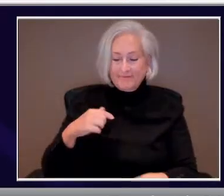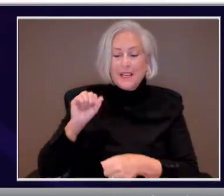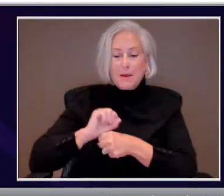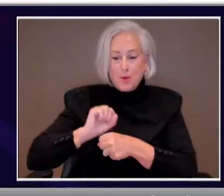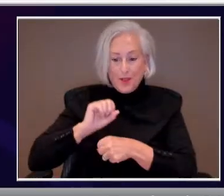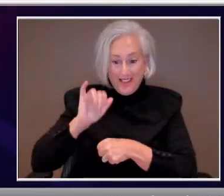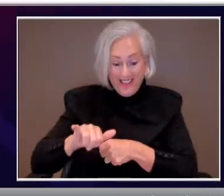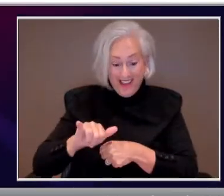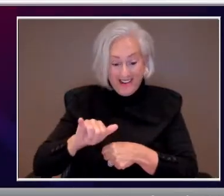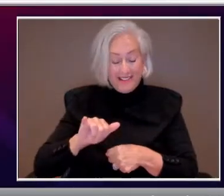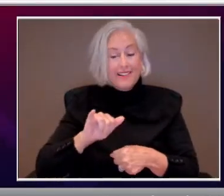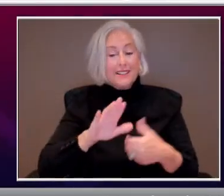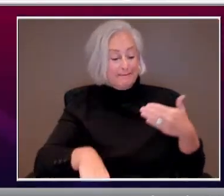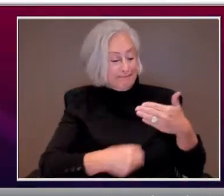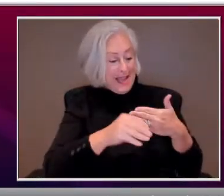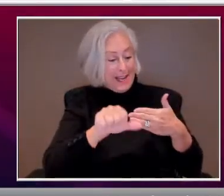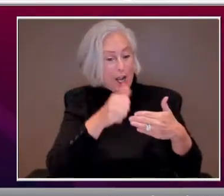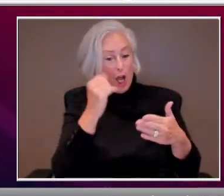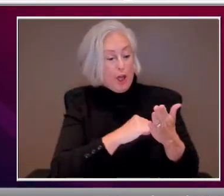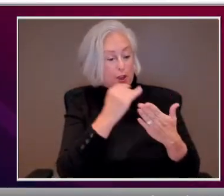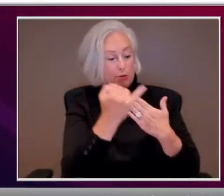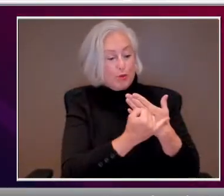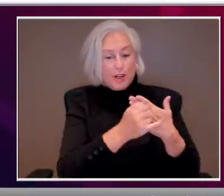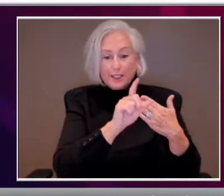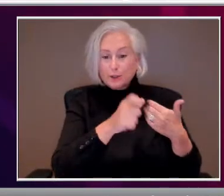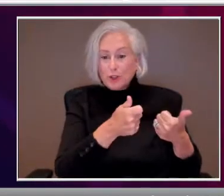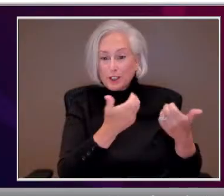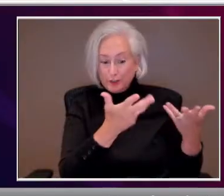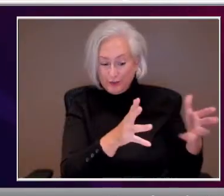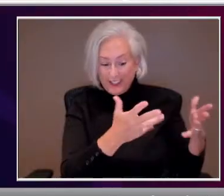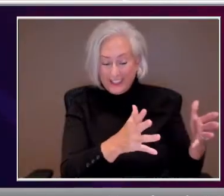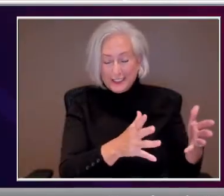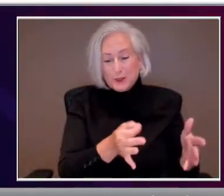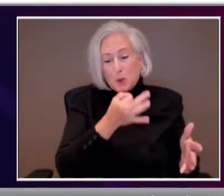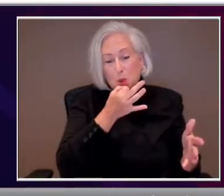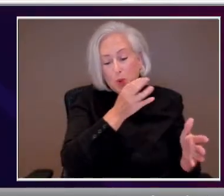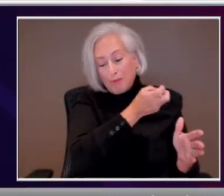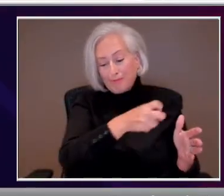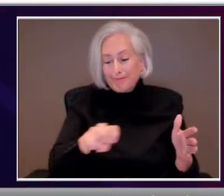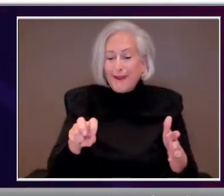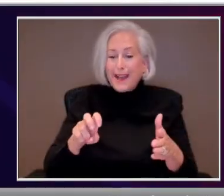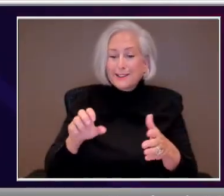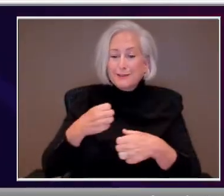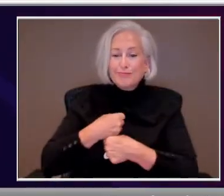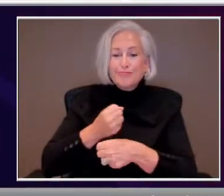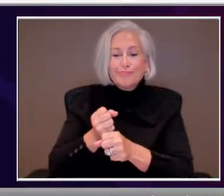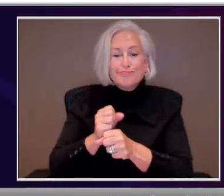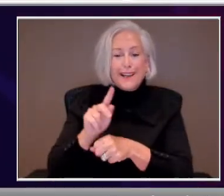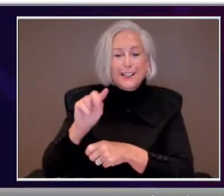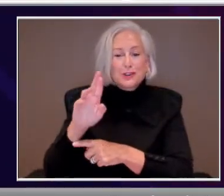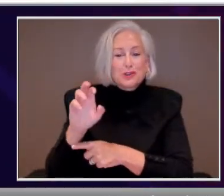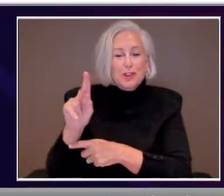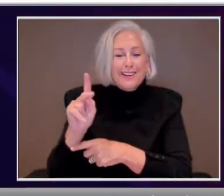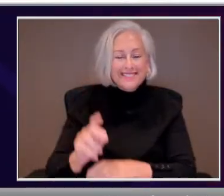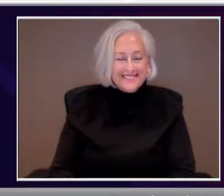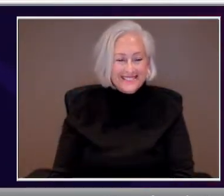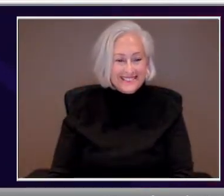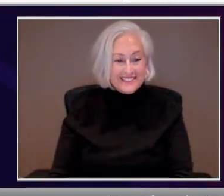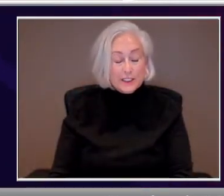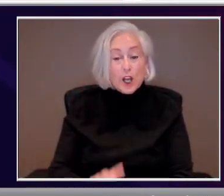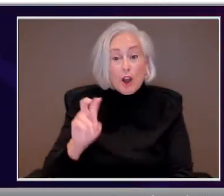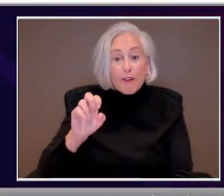another project I'm trying to get finished up, so I'll get there. Very nice. Vern, you've really been through it,